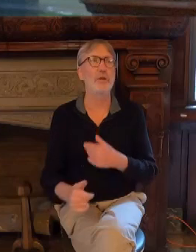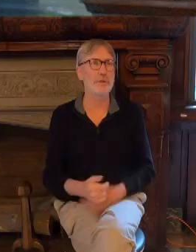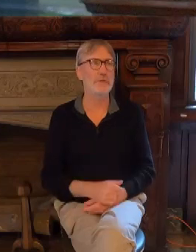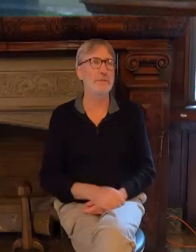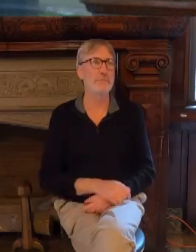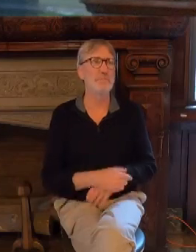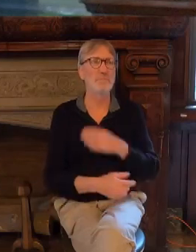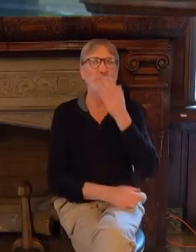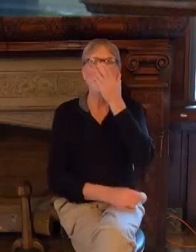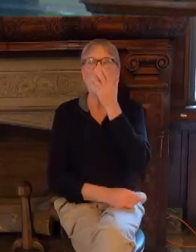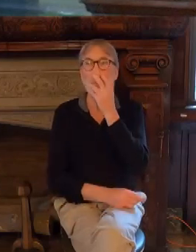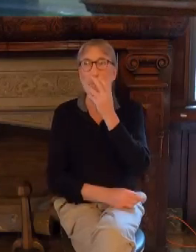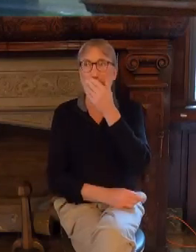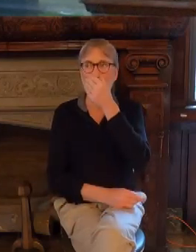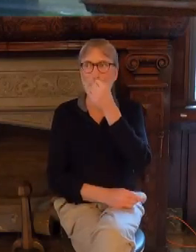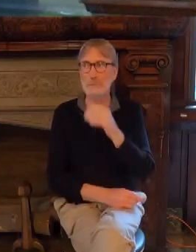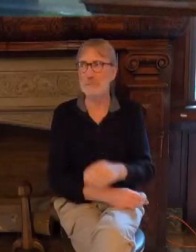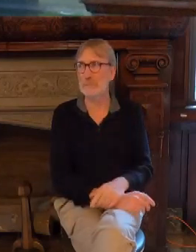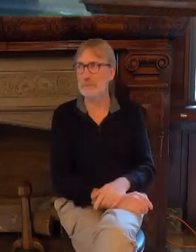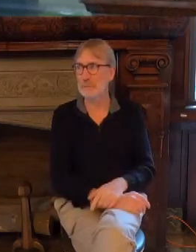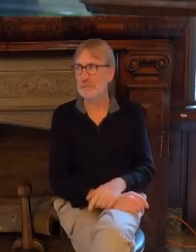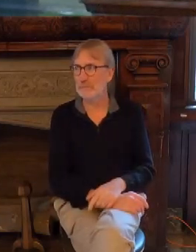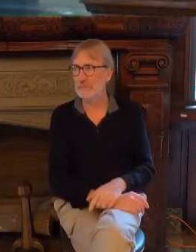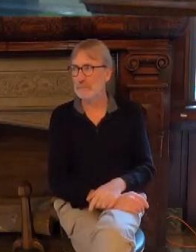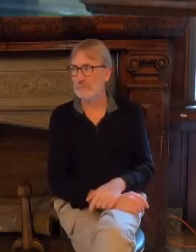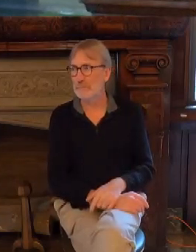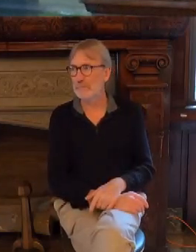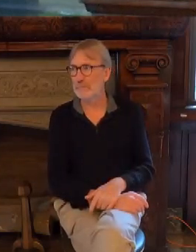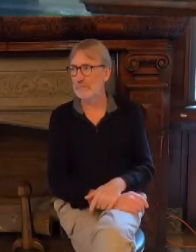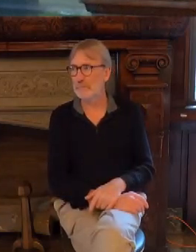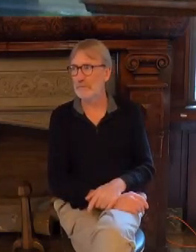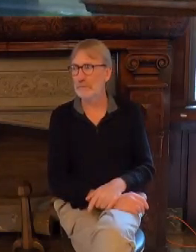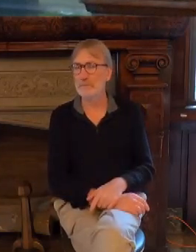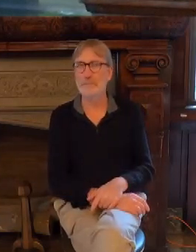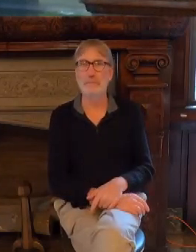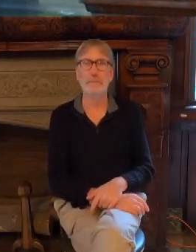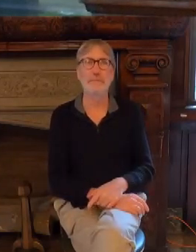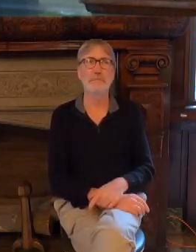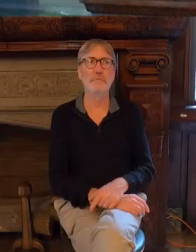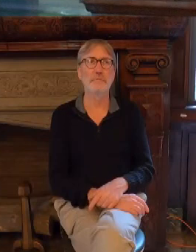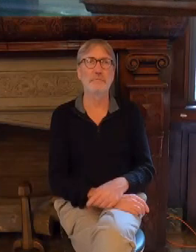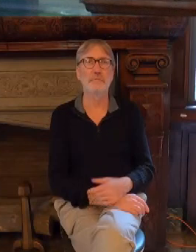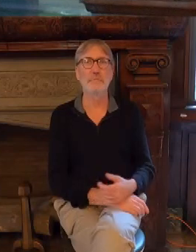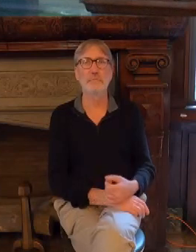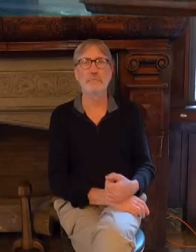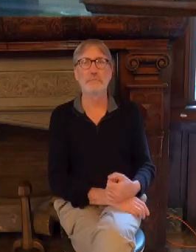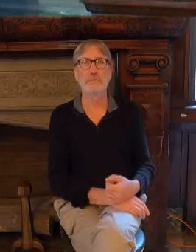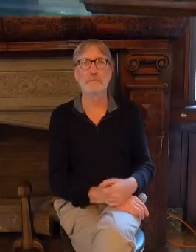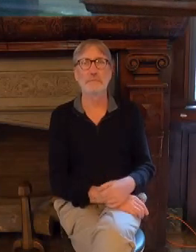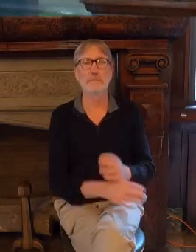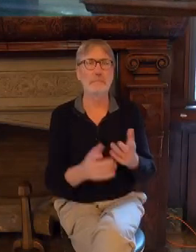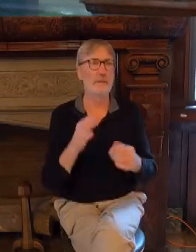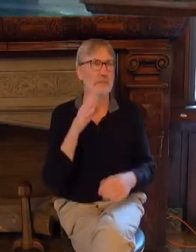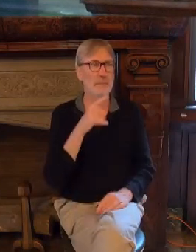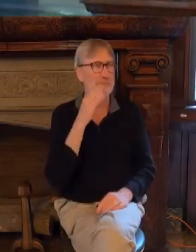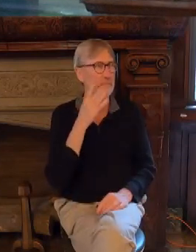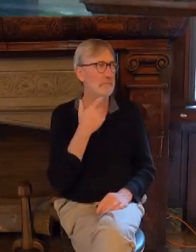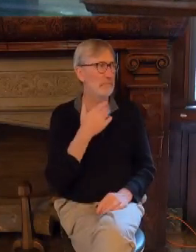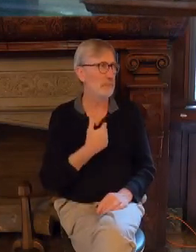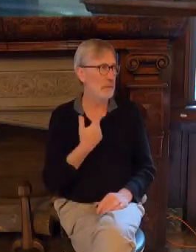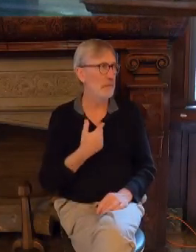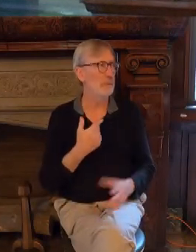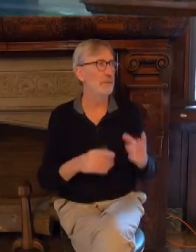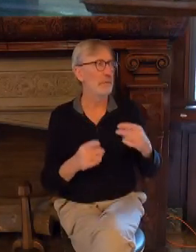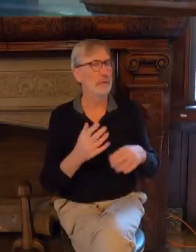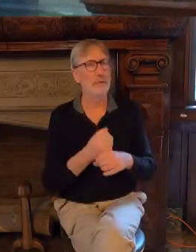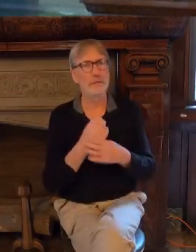hour to be a lifeguard. And then if you know any young people, if you have any in your house, if you have any in your street, please